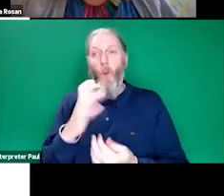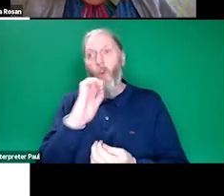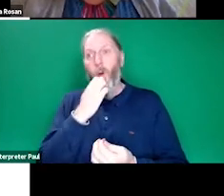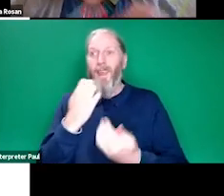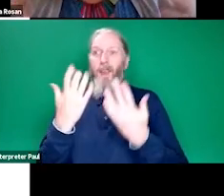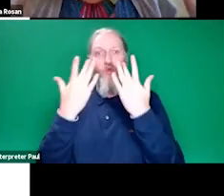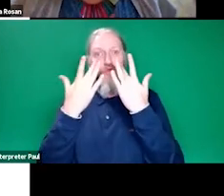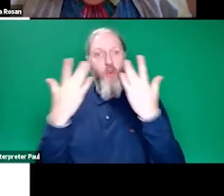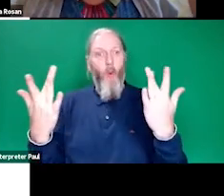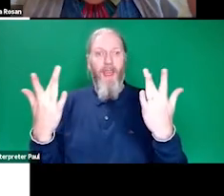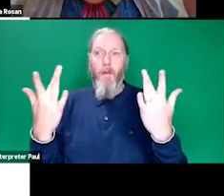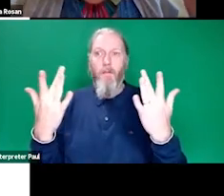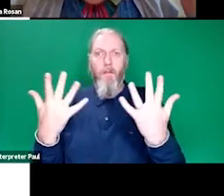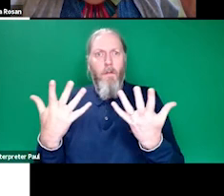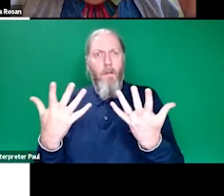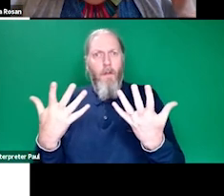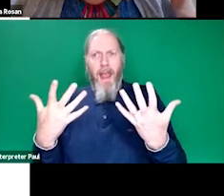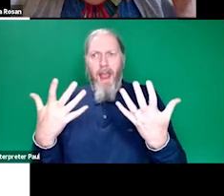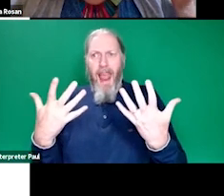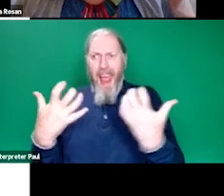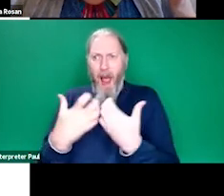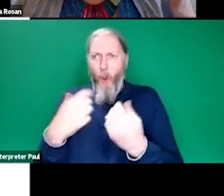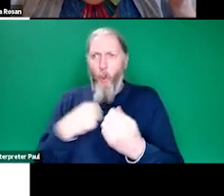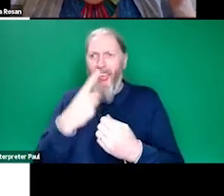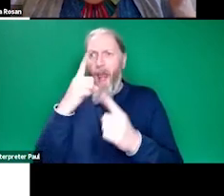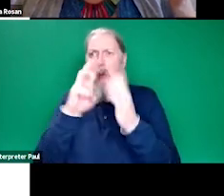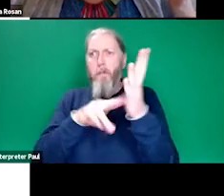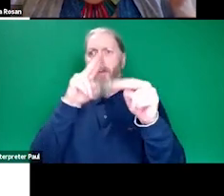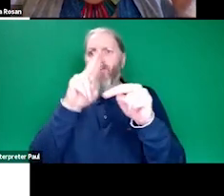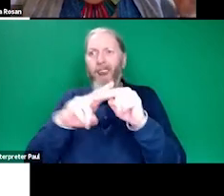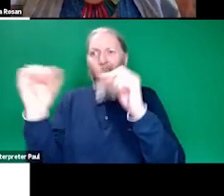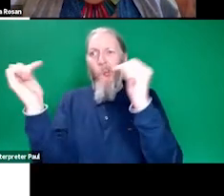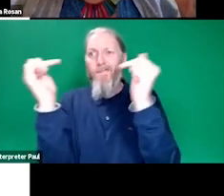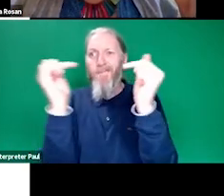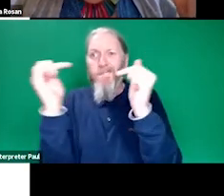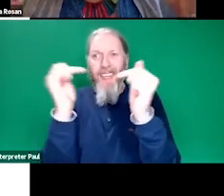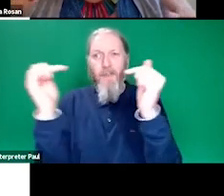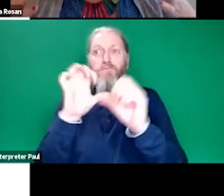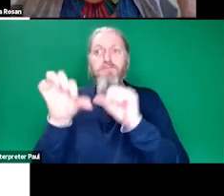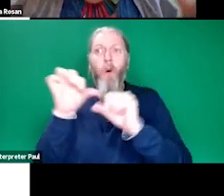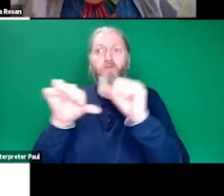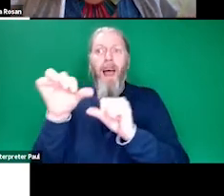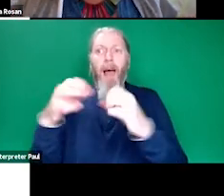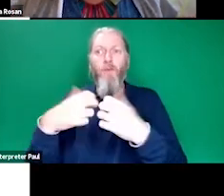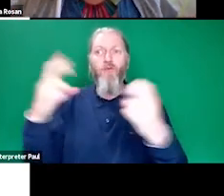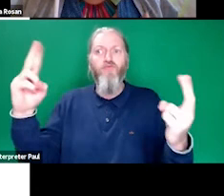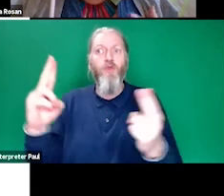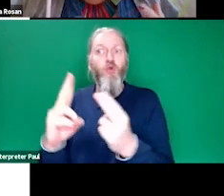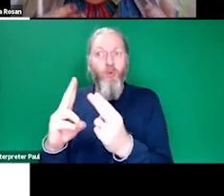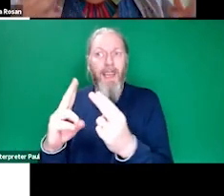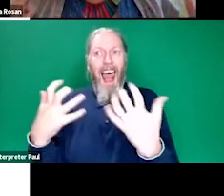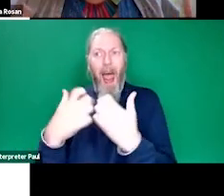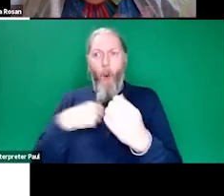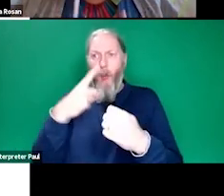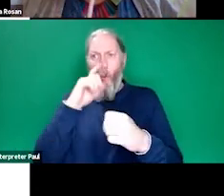showcasing how we can bring the Reducing Parental Conflict programme and how it will work with family